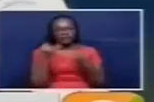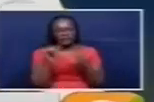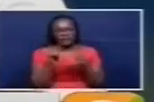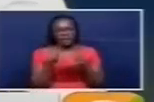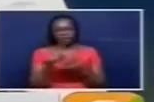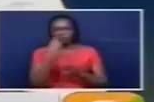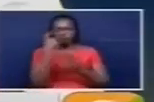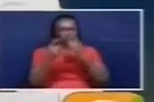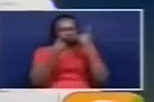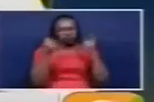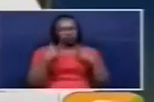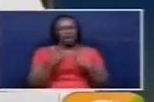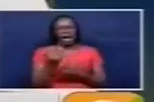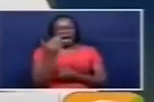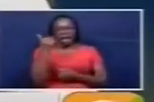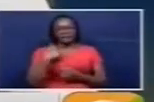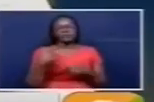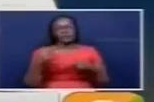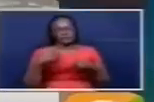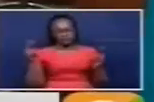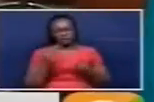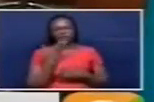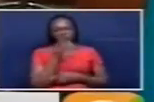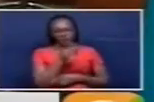going to do for Starehe, and I'm going to go about it. Right, Babu,